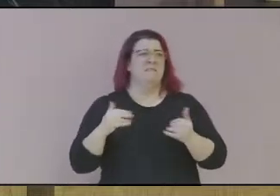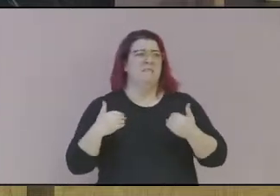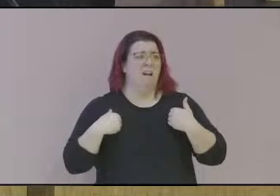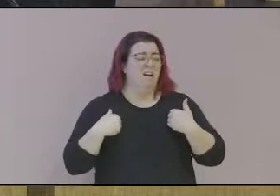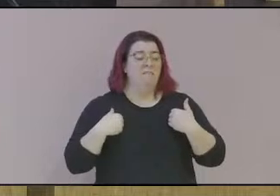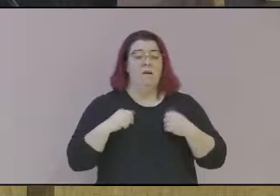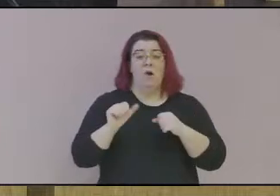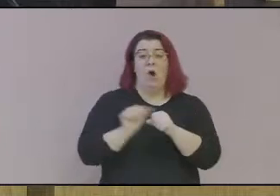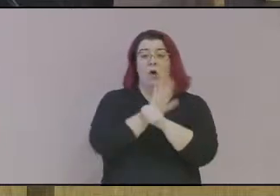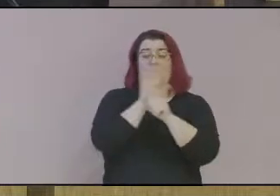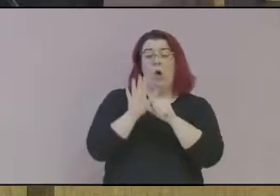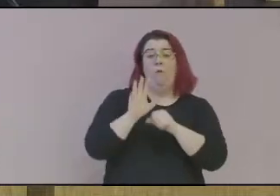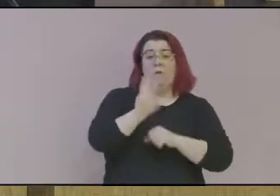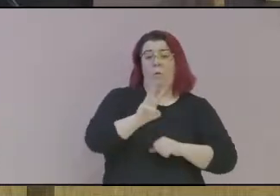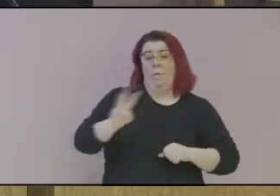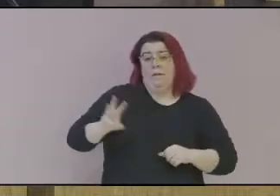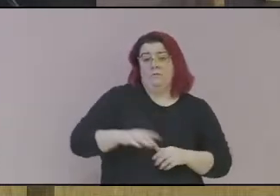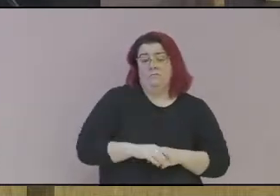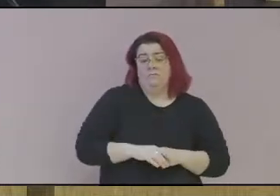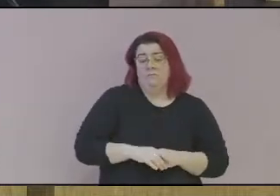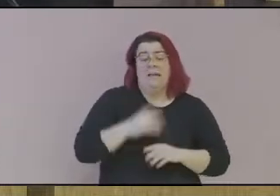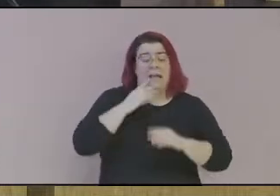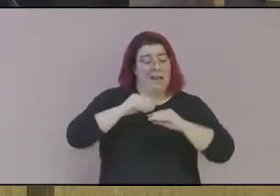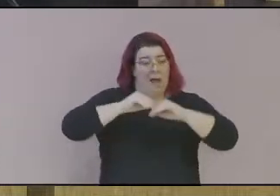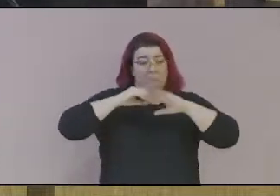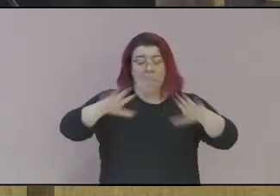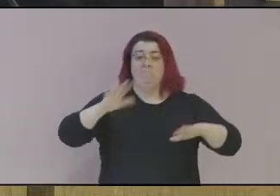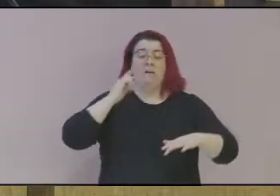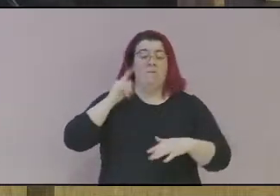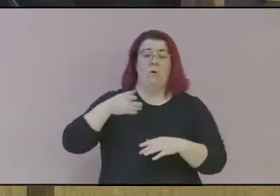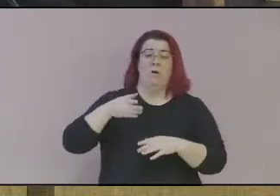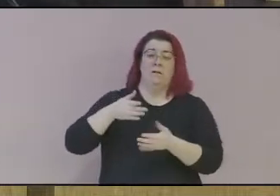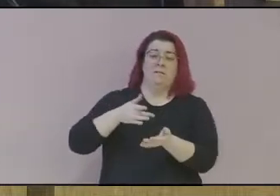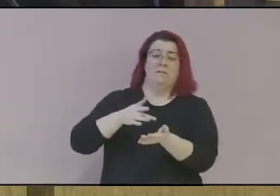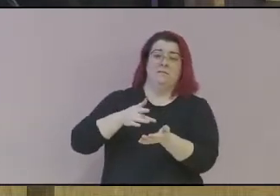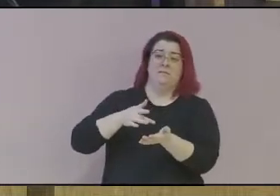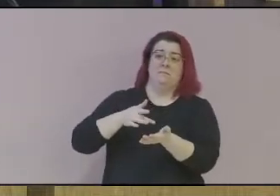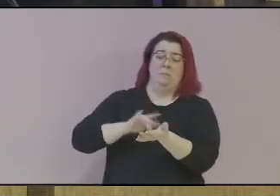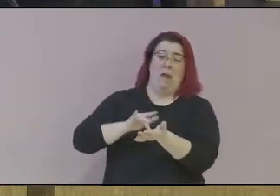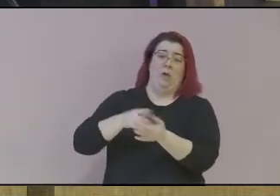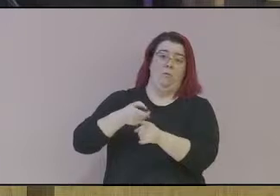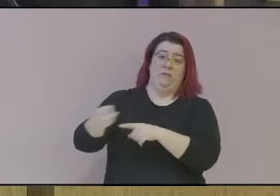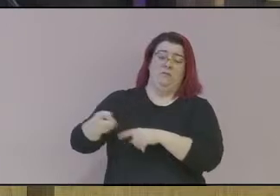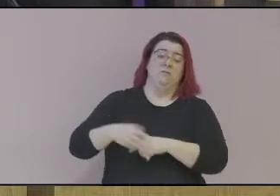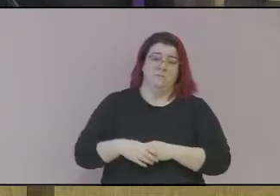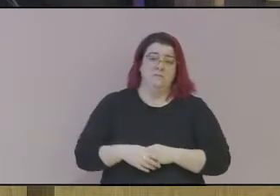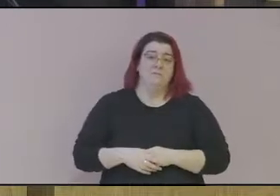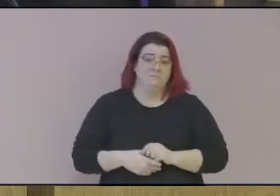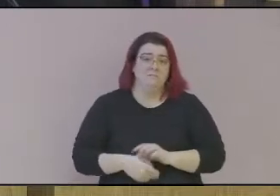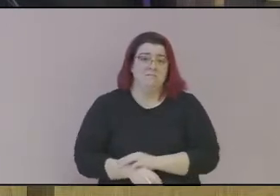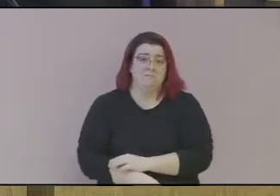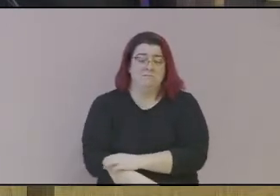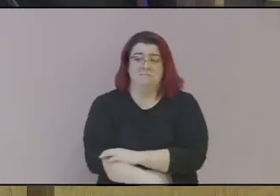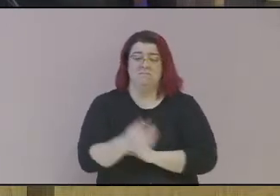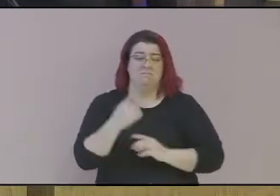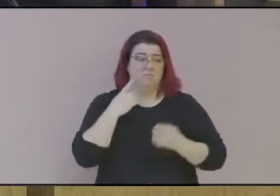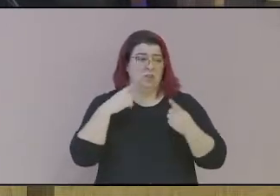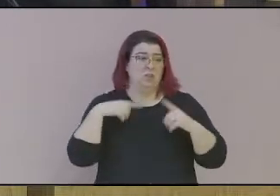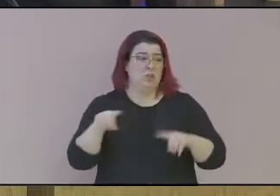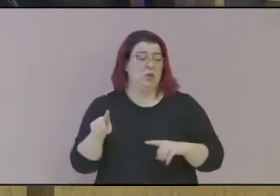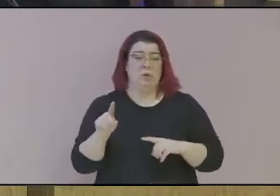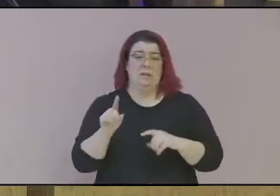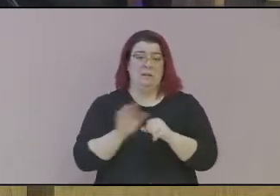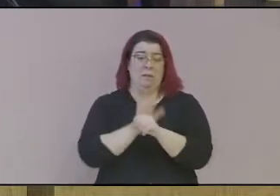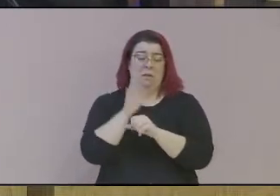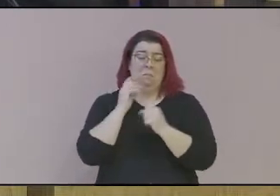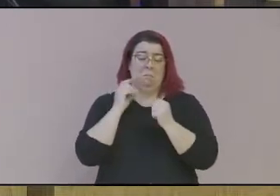of which was directed at medical professionals. We had widely reported in the news medical professionals committing suicide during the pandemic,